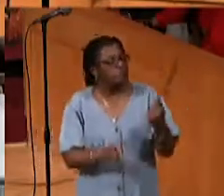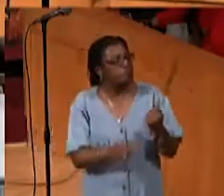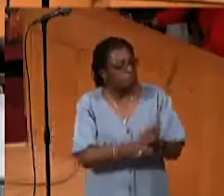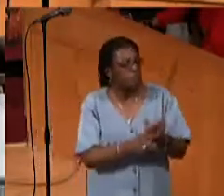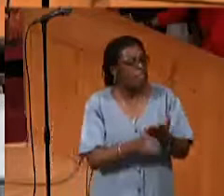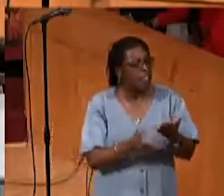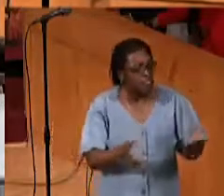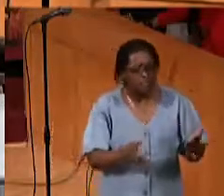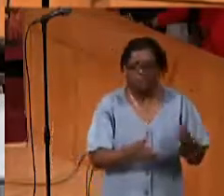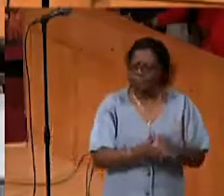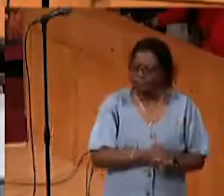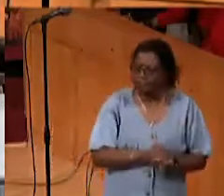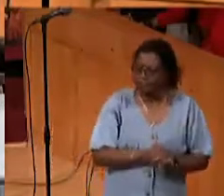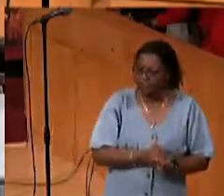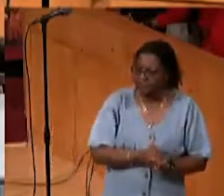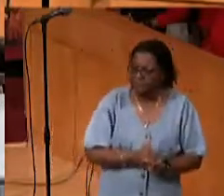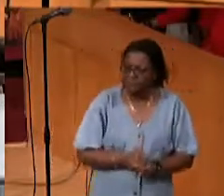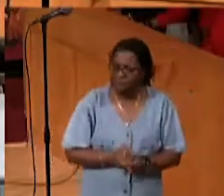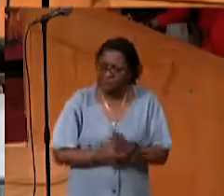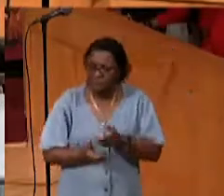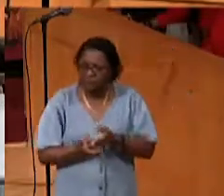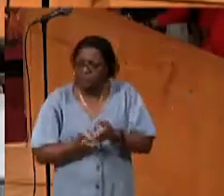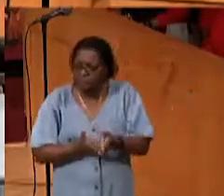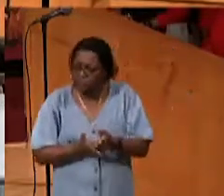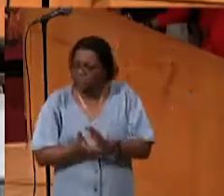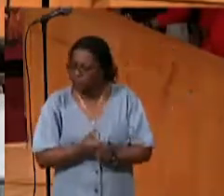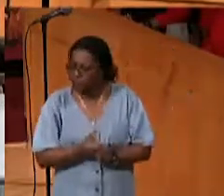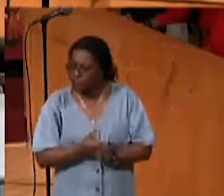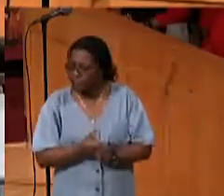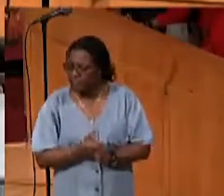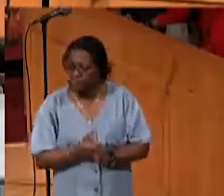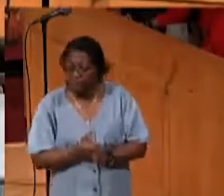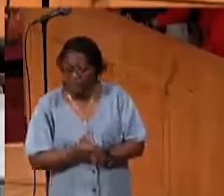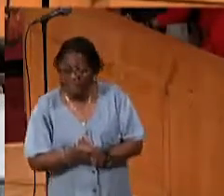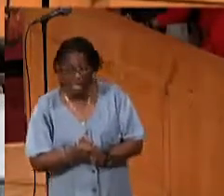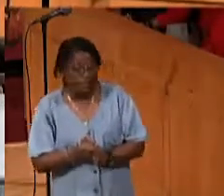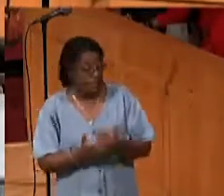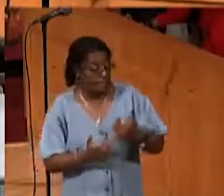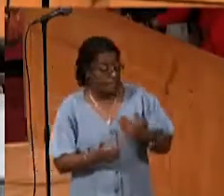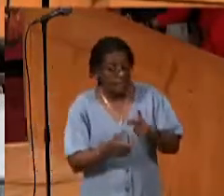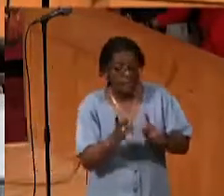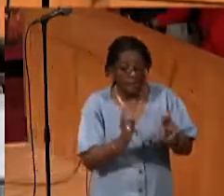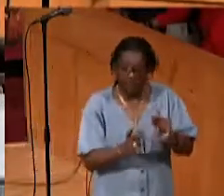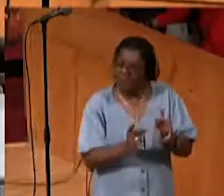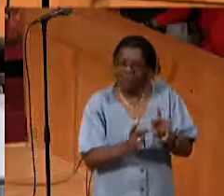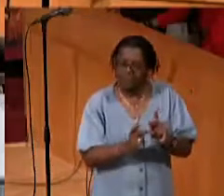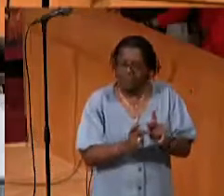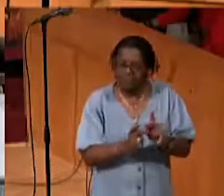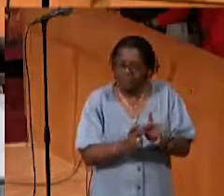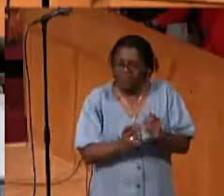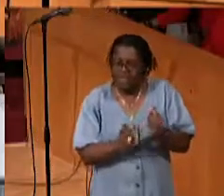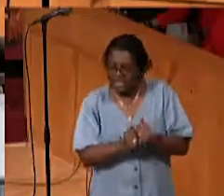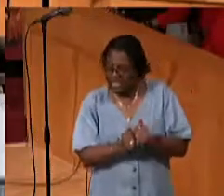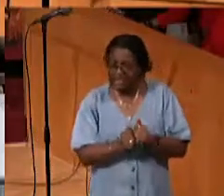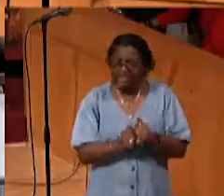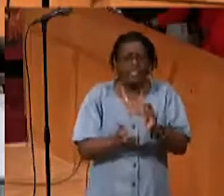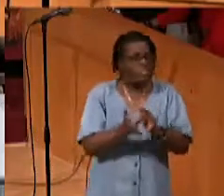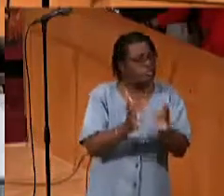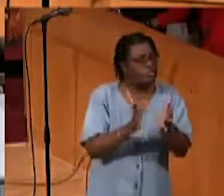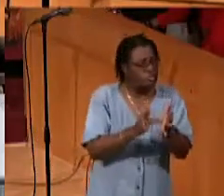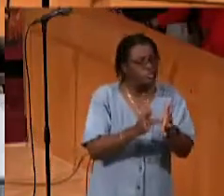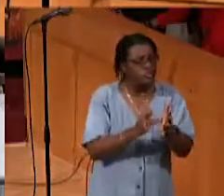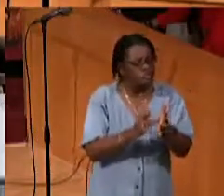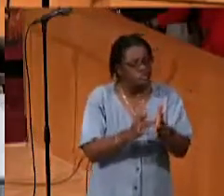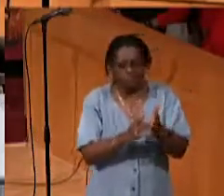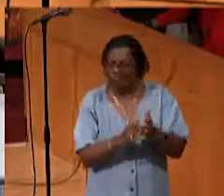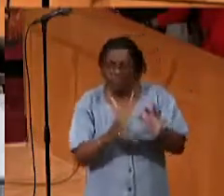I wish I had two or three witnesses up in here, amen, that recognize that he'll leap on your behalf, amen, if you learn how to talk about the